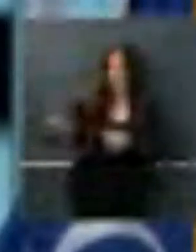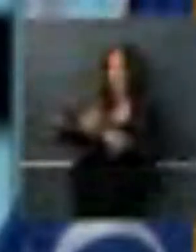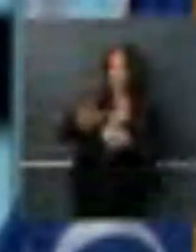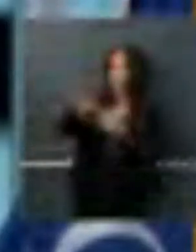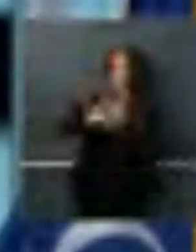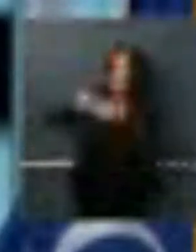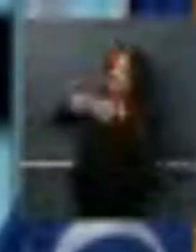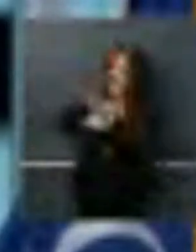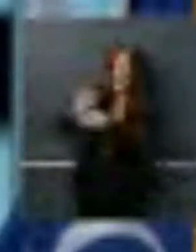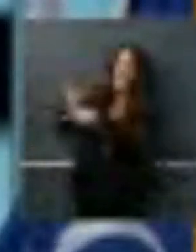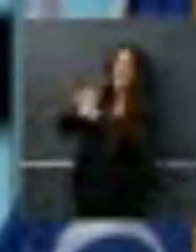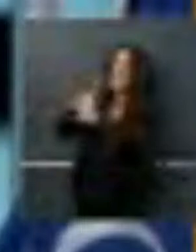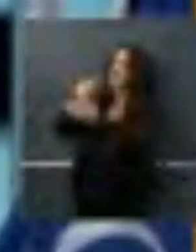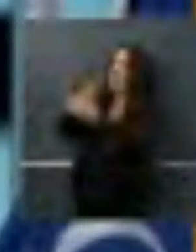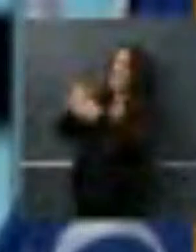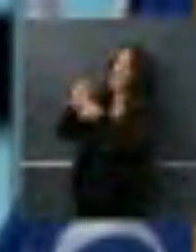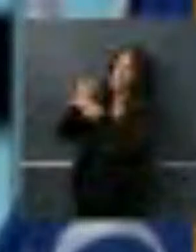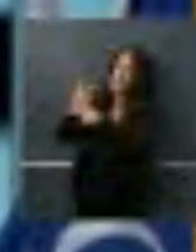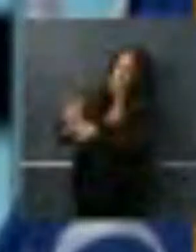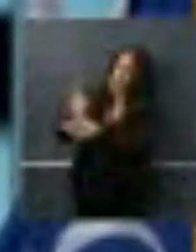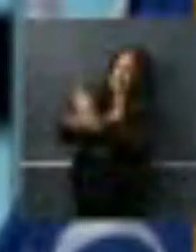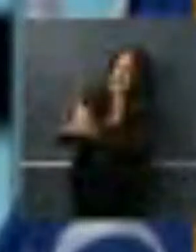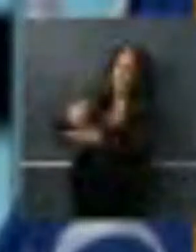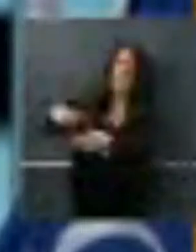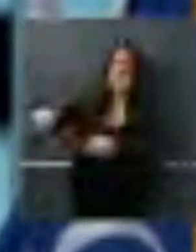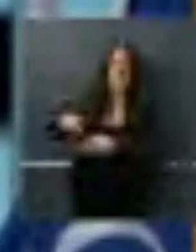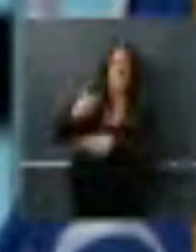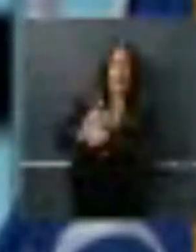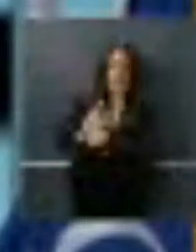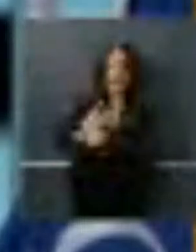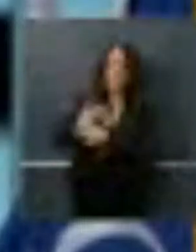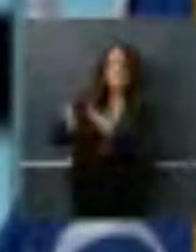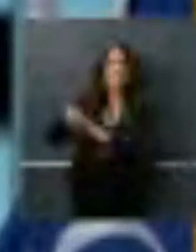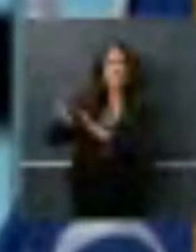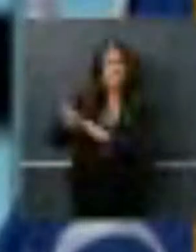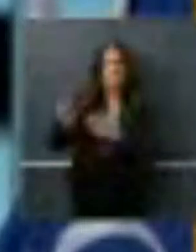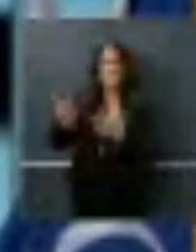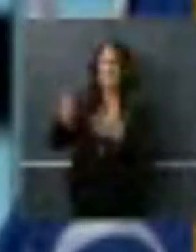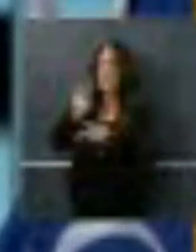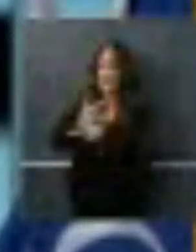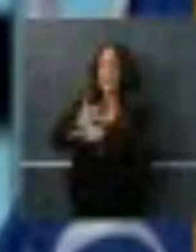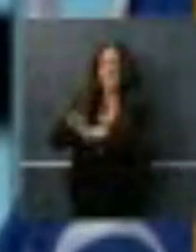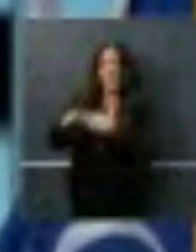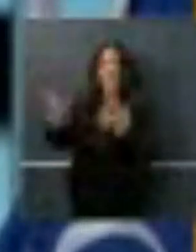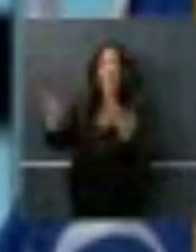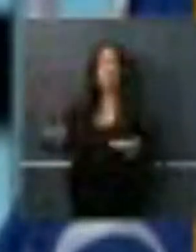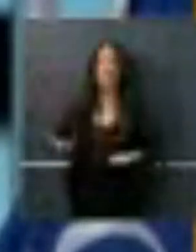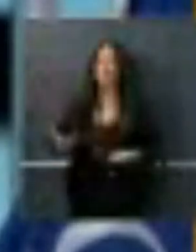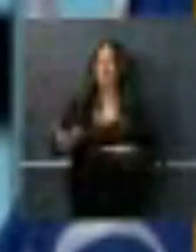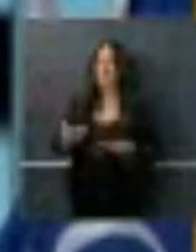sure the business men and women that are out there know that we want to be supportive and have your back. Go to